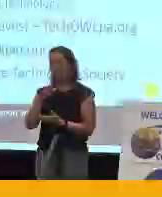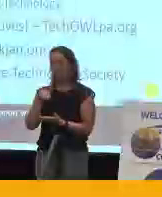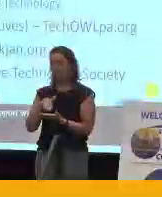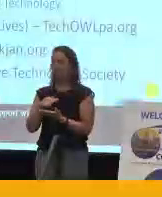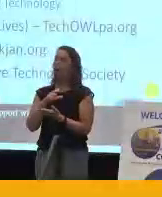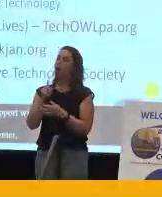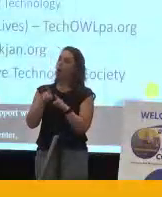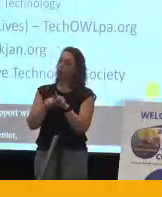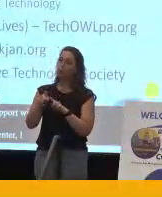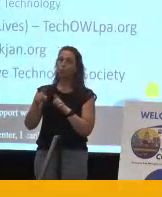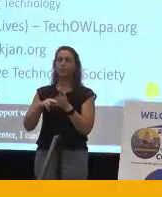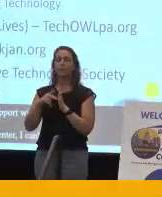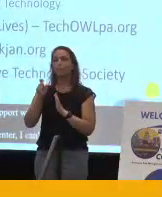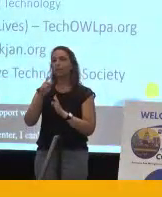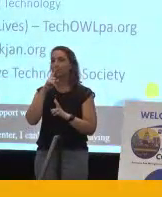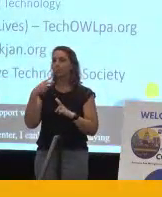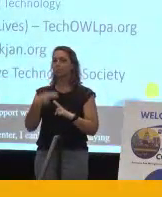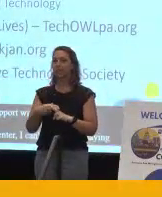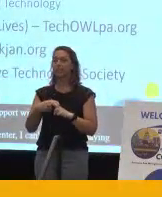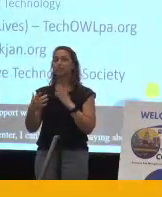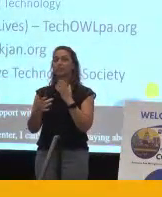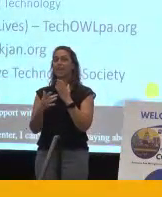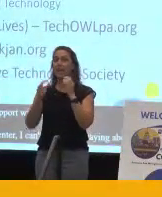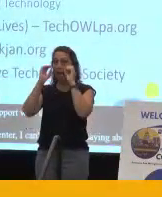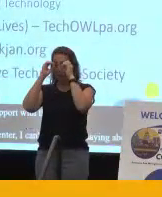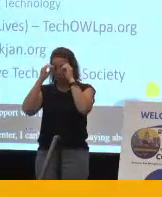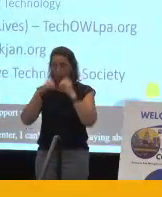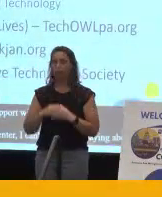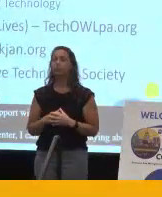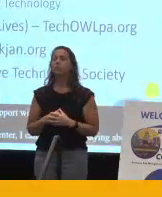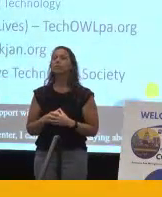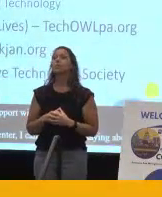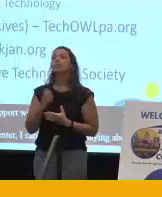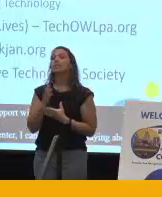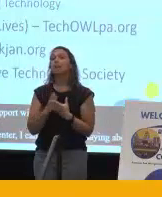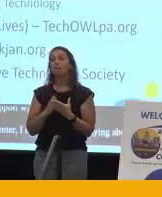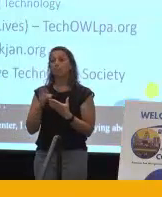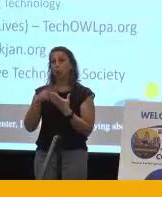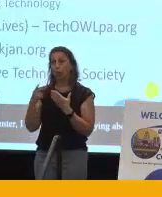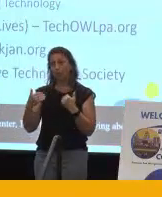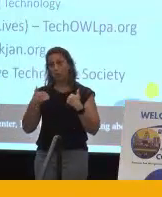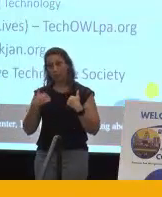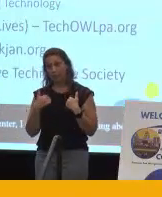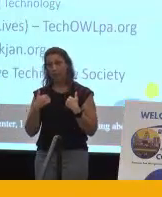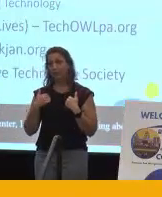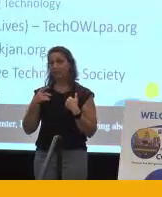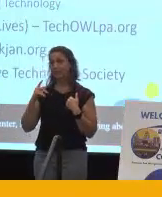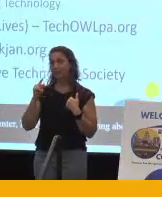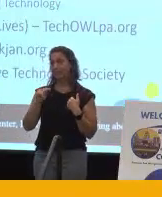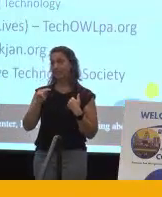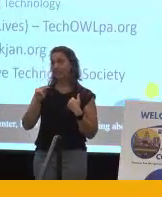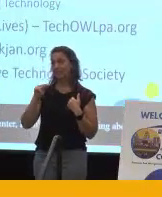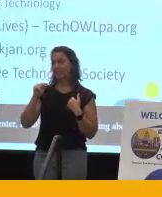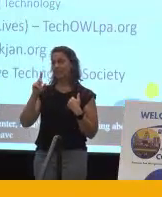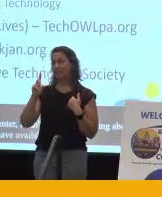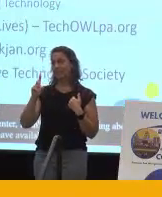is technology for our whole lives. Some of the programs that we have available through that is TDDP, which is